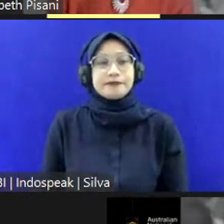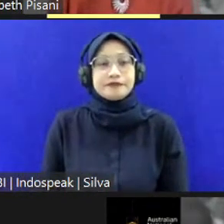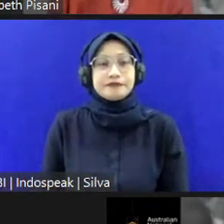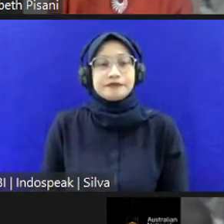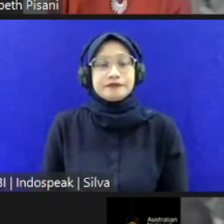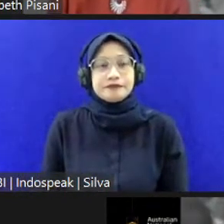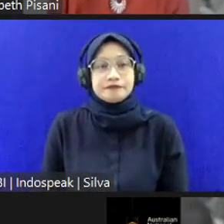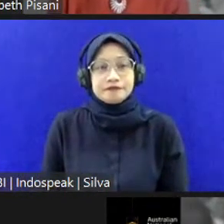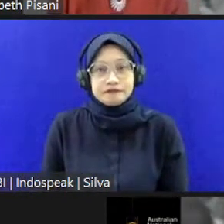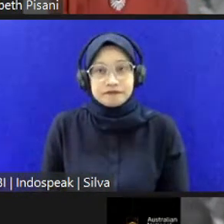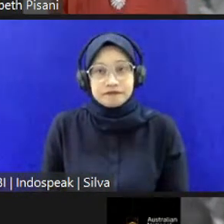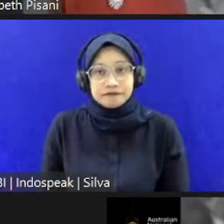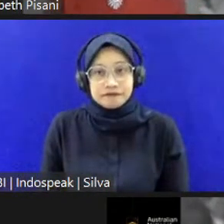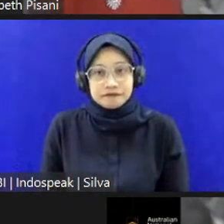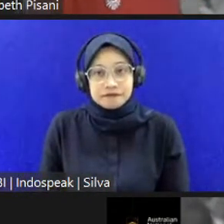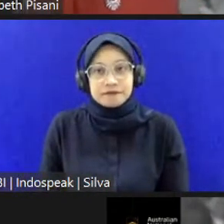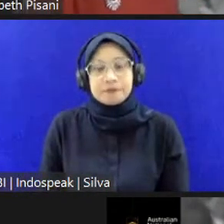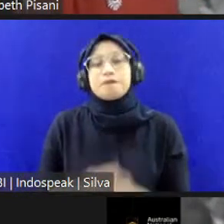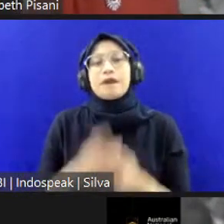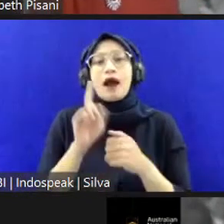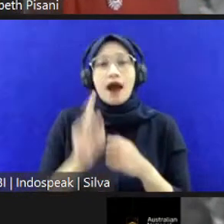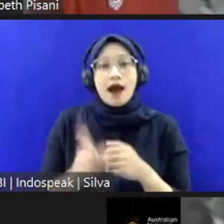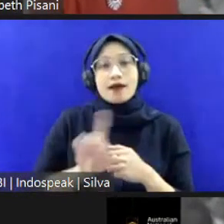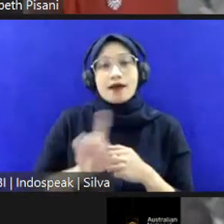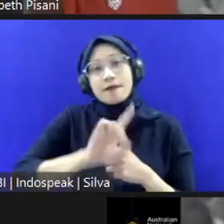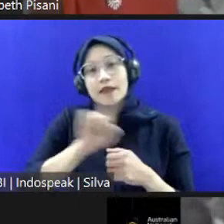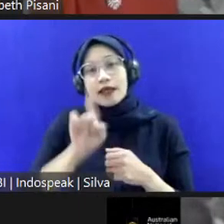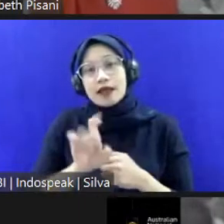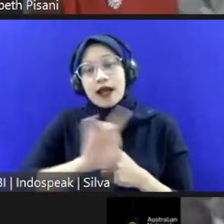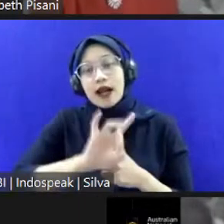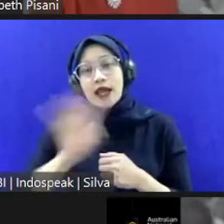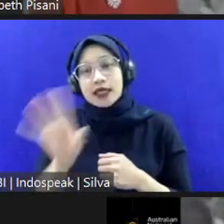And I have one other for Ibu